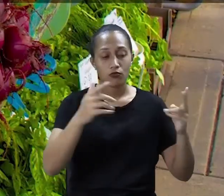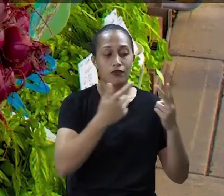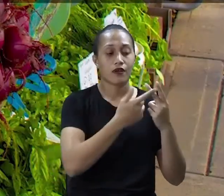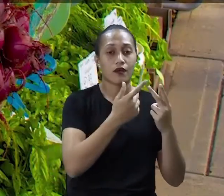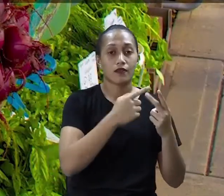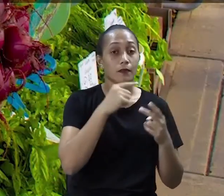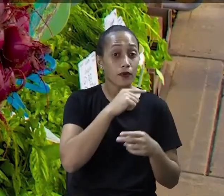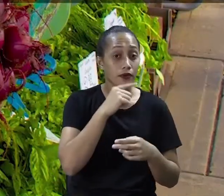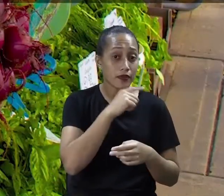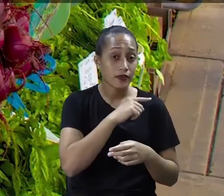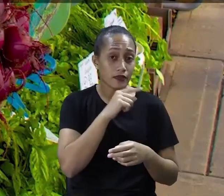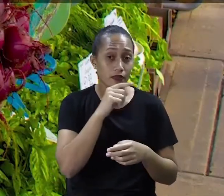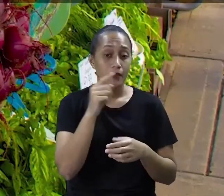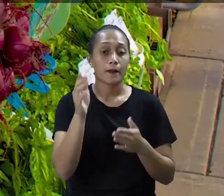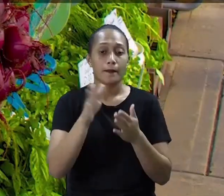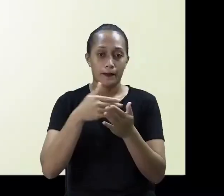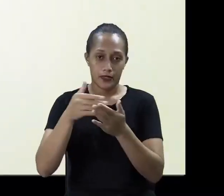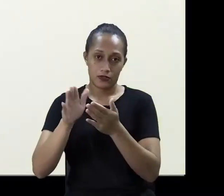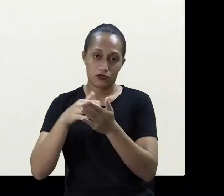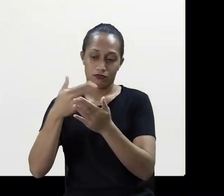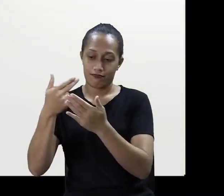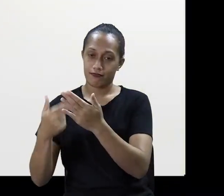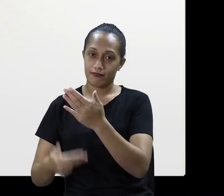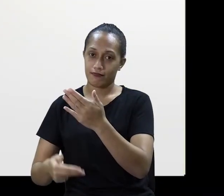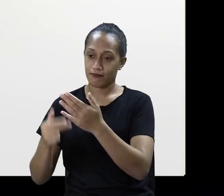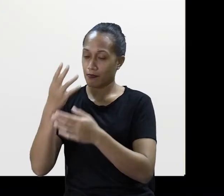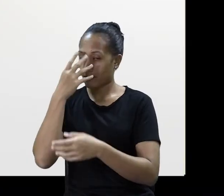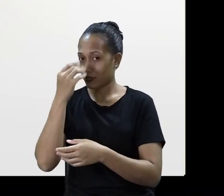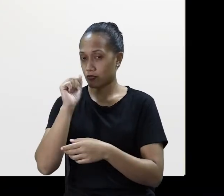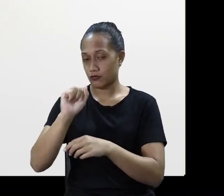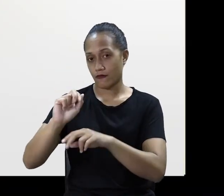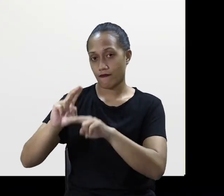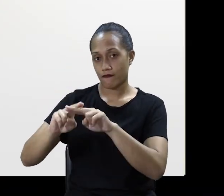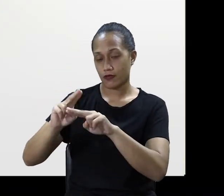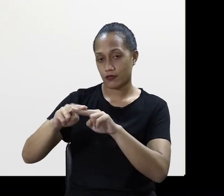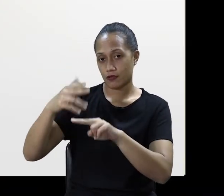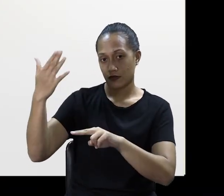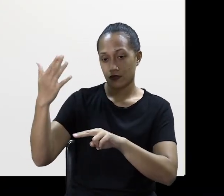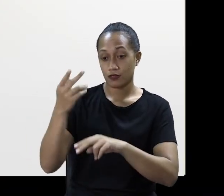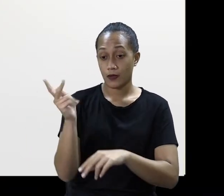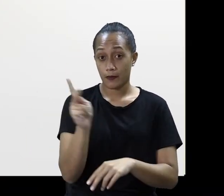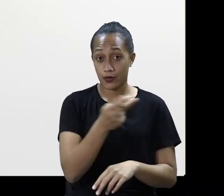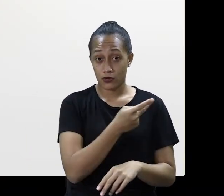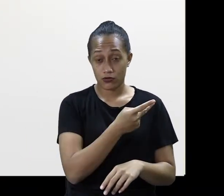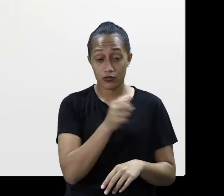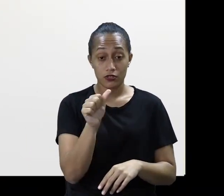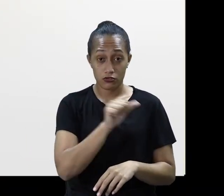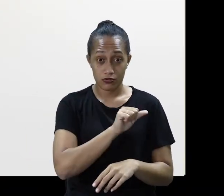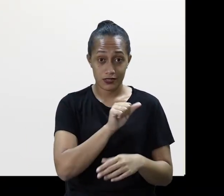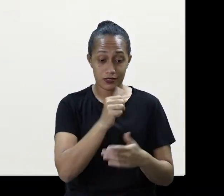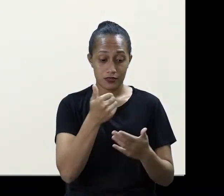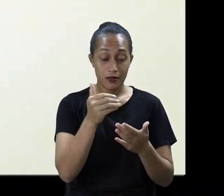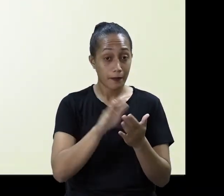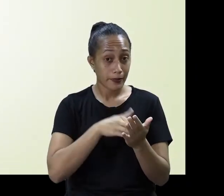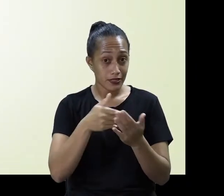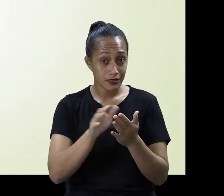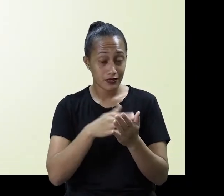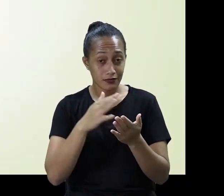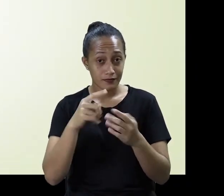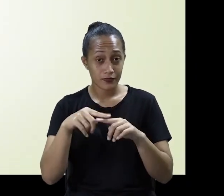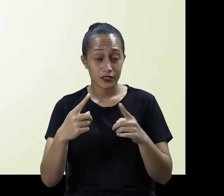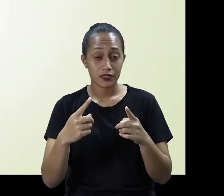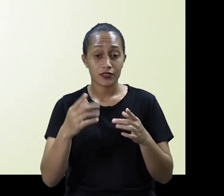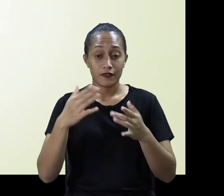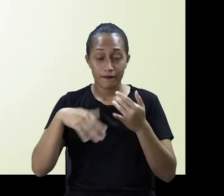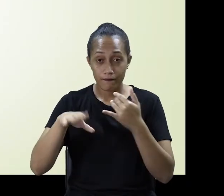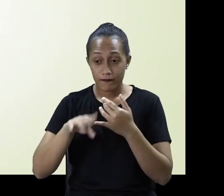the users through production. So what is production? In economics,